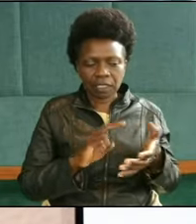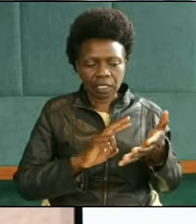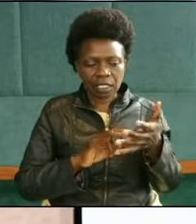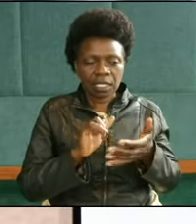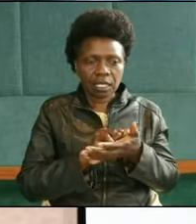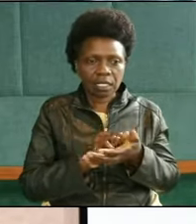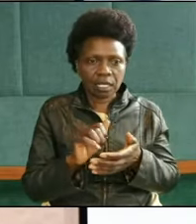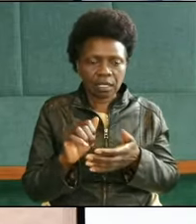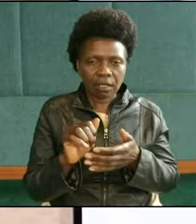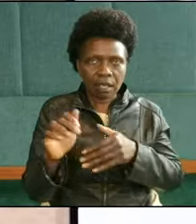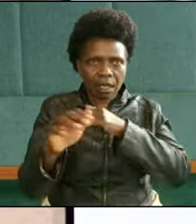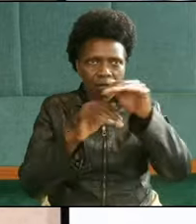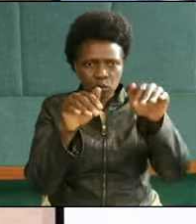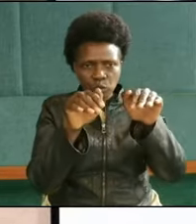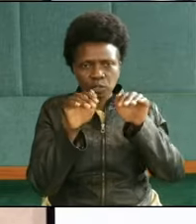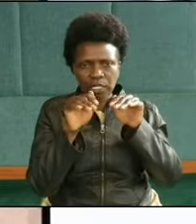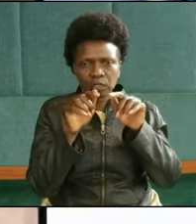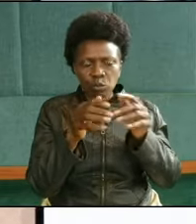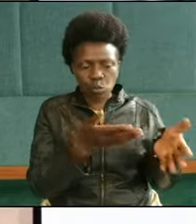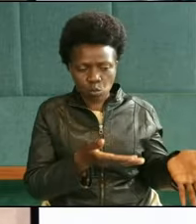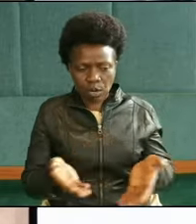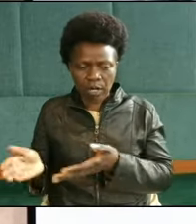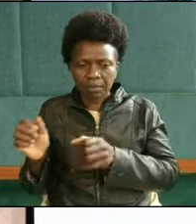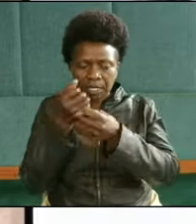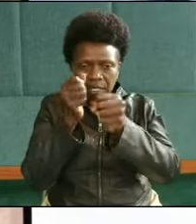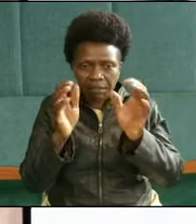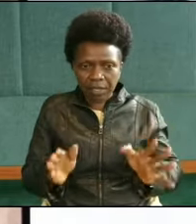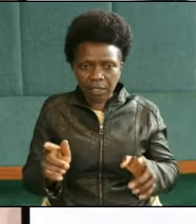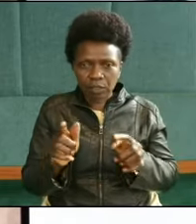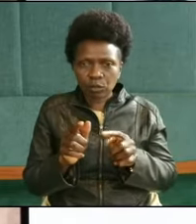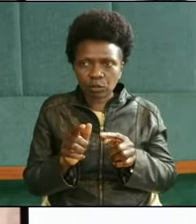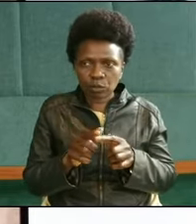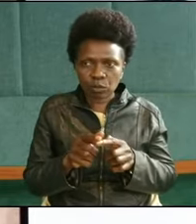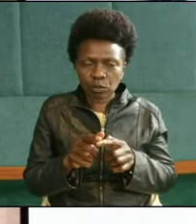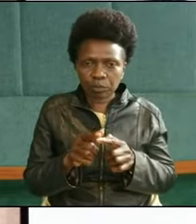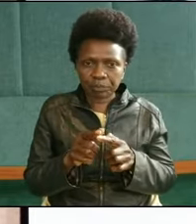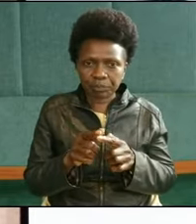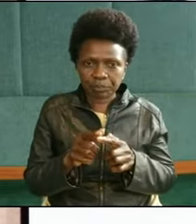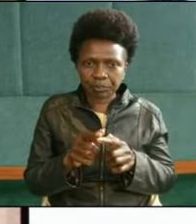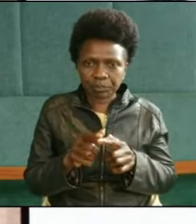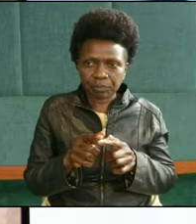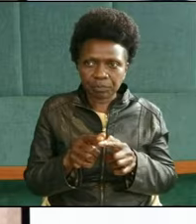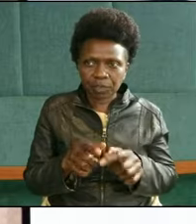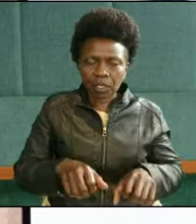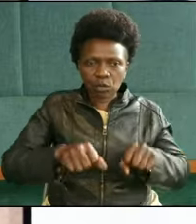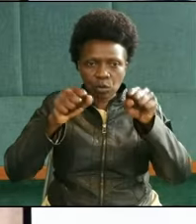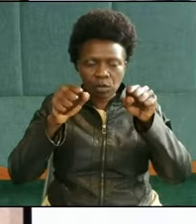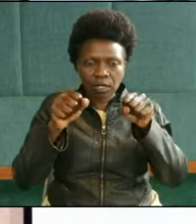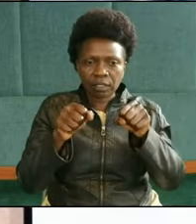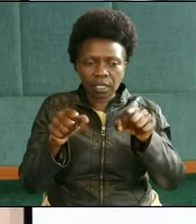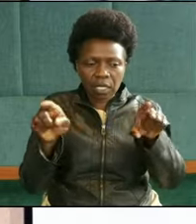see that heaven was waiting to welcome the Savior to the celestial courts. As he